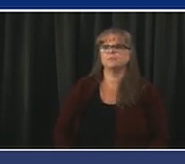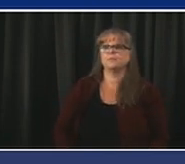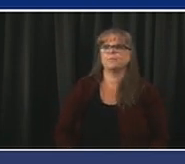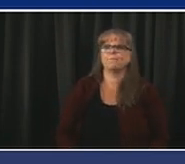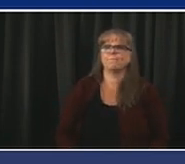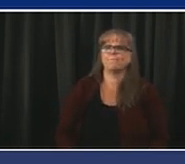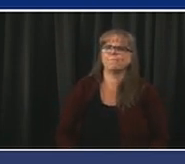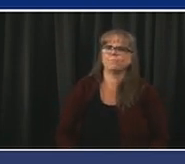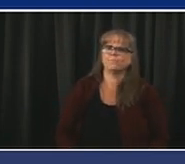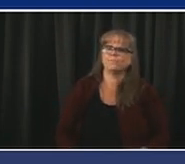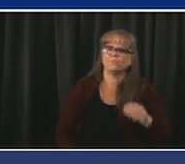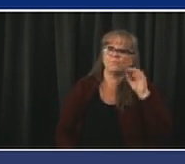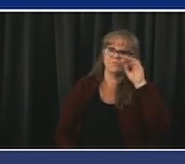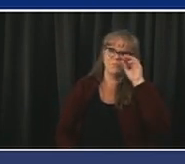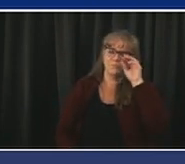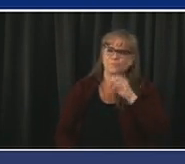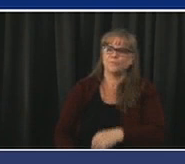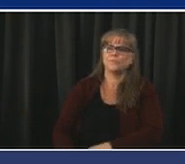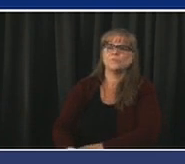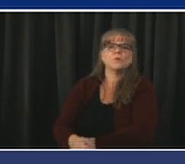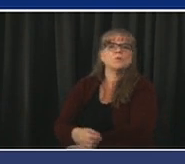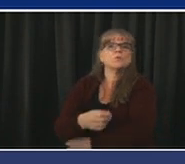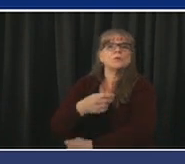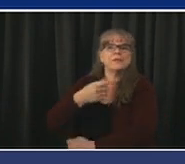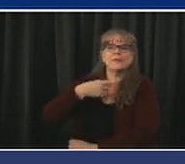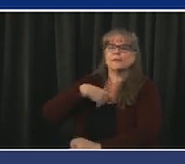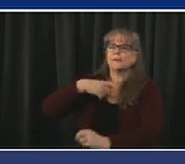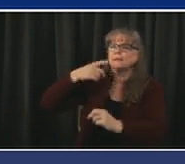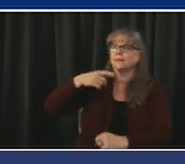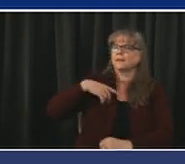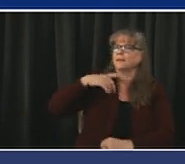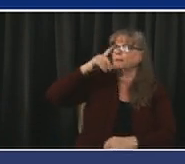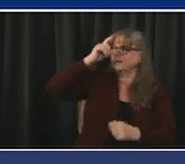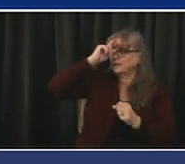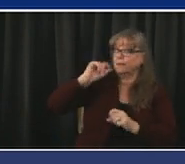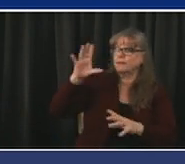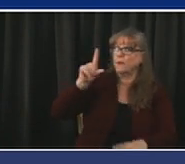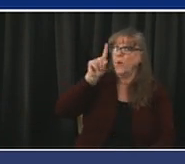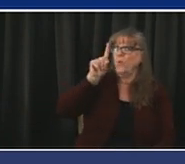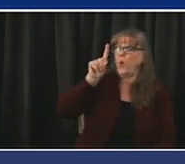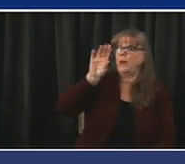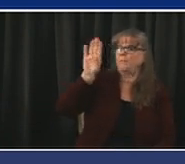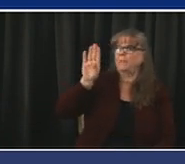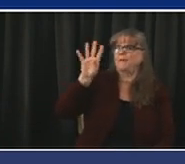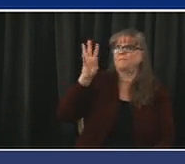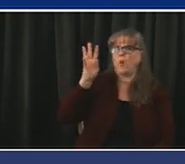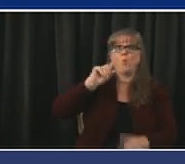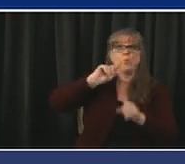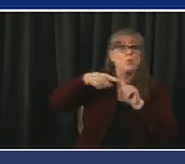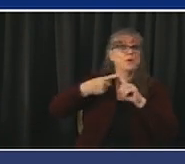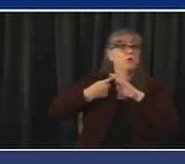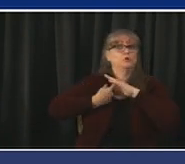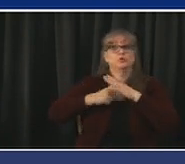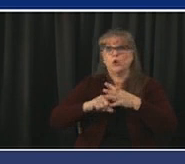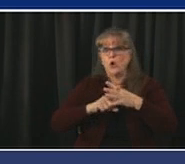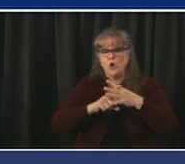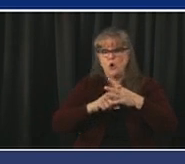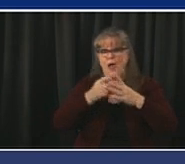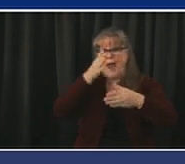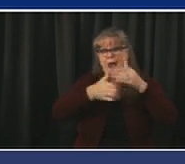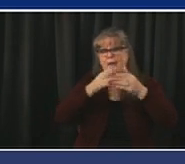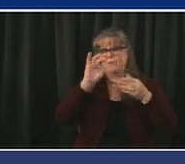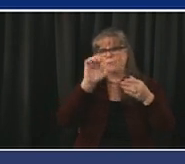We are looking ahead to opening up to phase 1B4 later in March. This is a much larger group